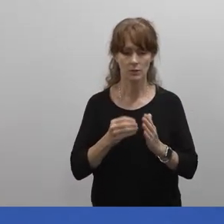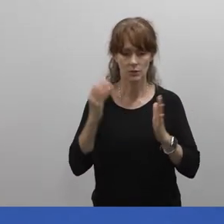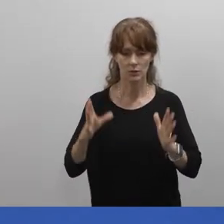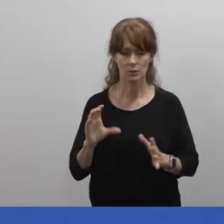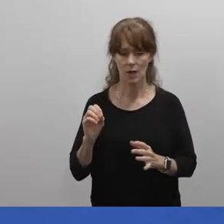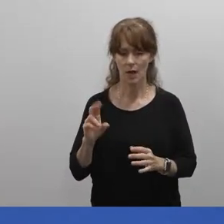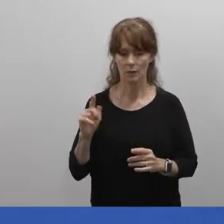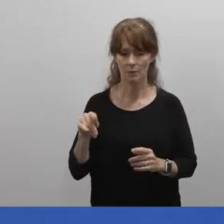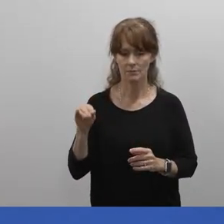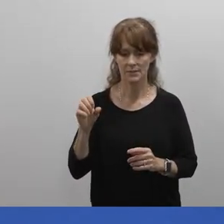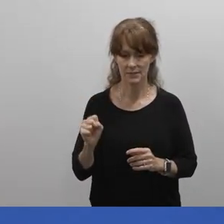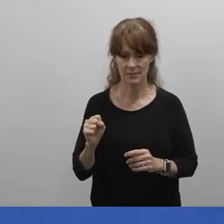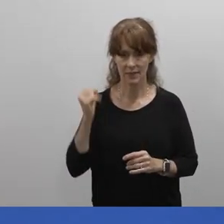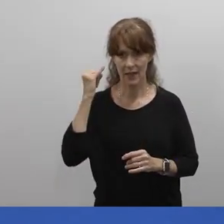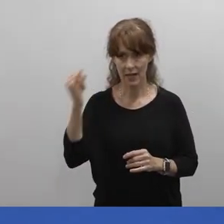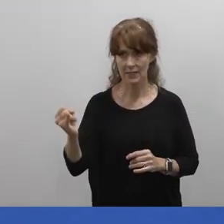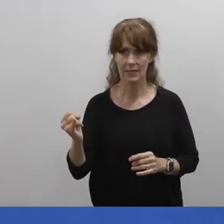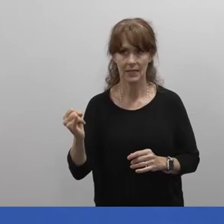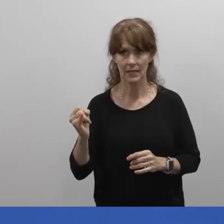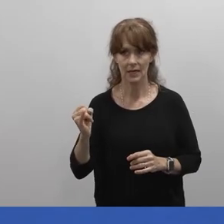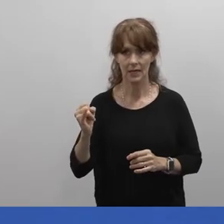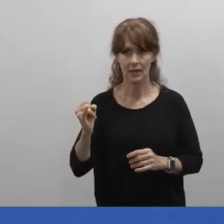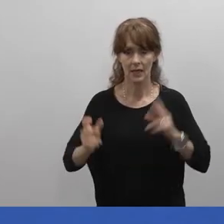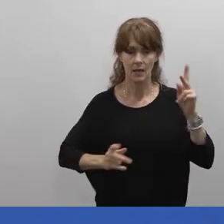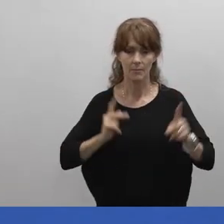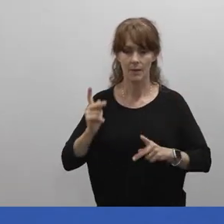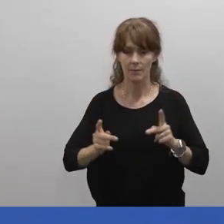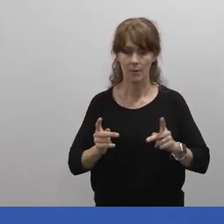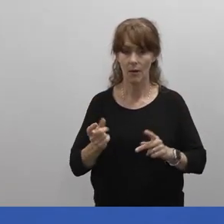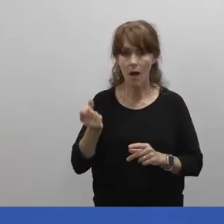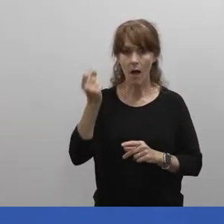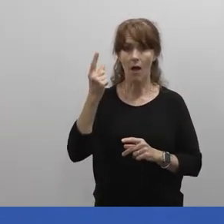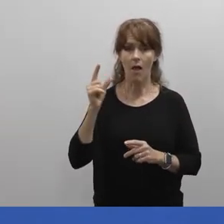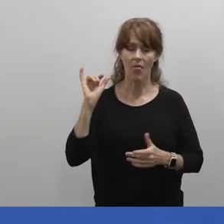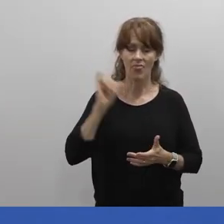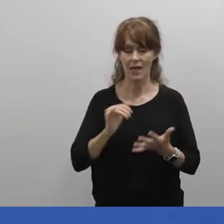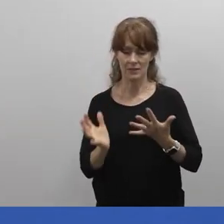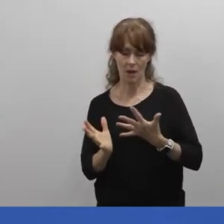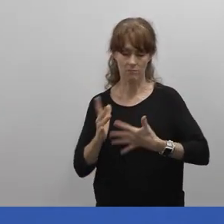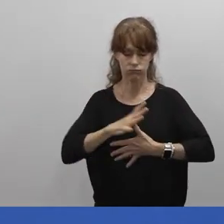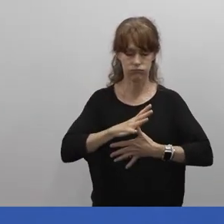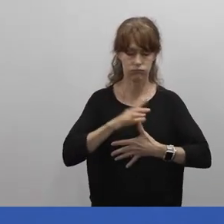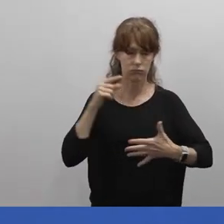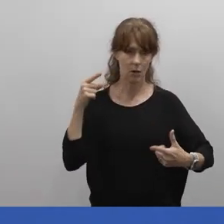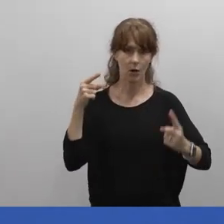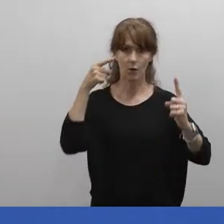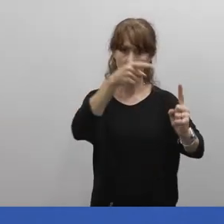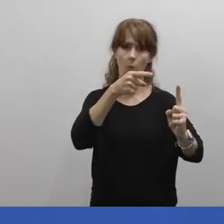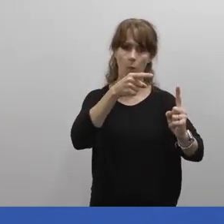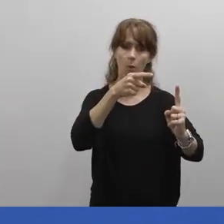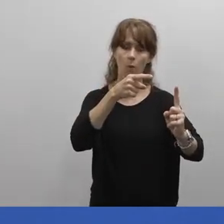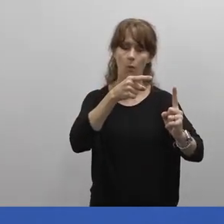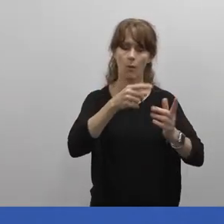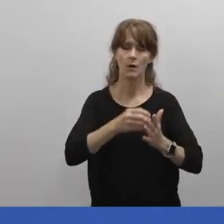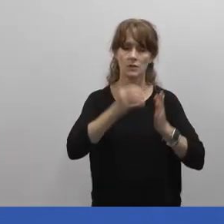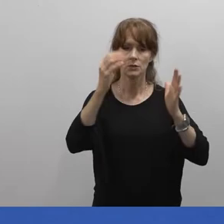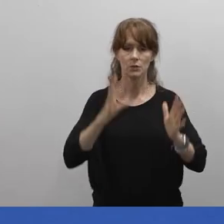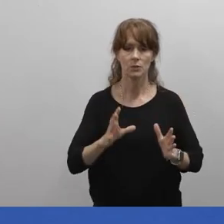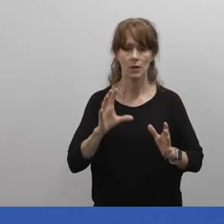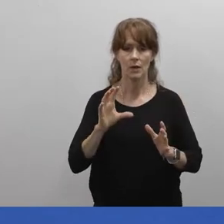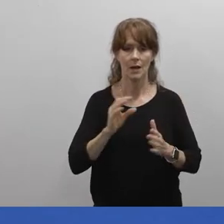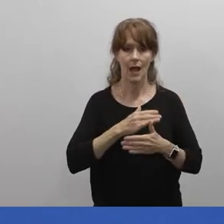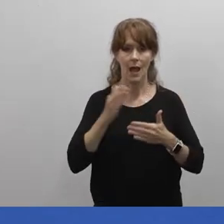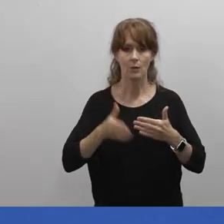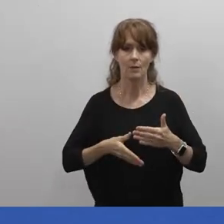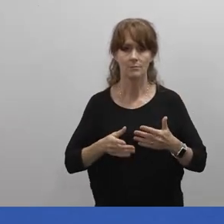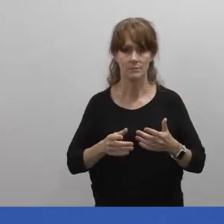outcomes, the idea that folks will understand that is our primary goal, is that we want to be student outcome focused. That's